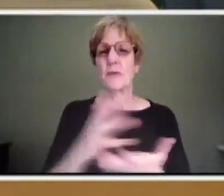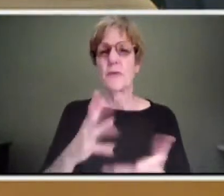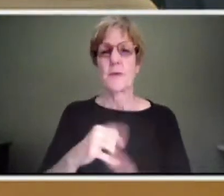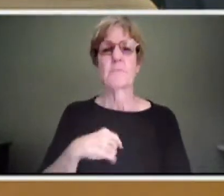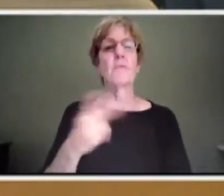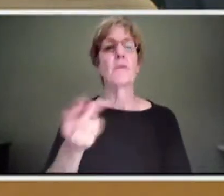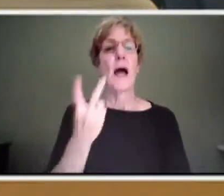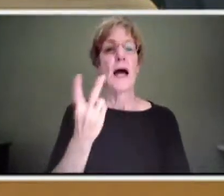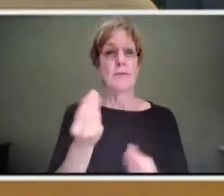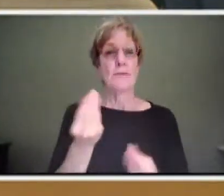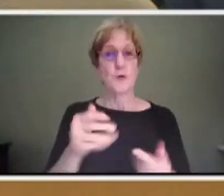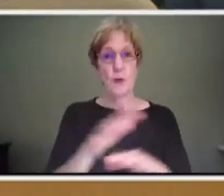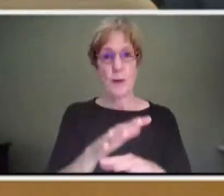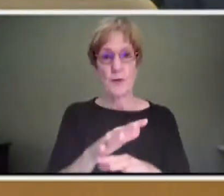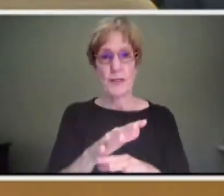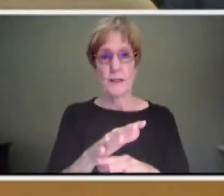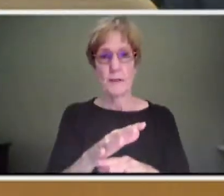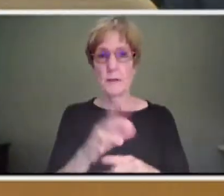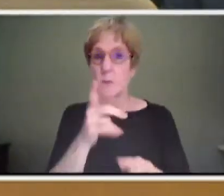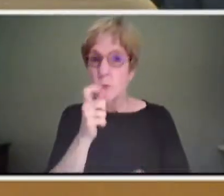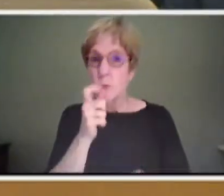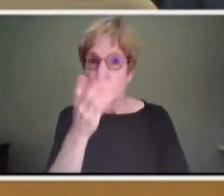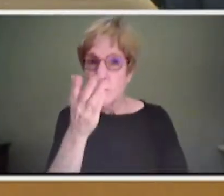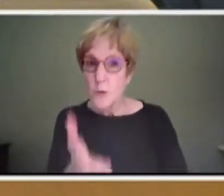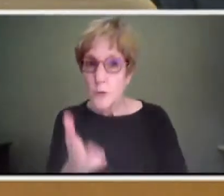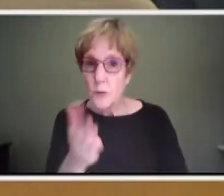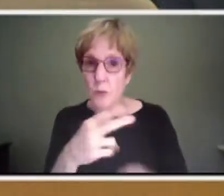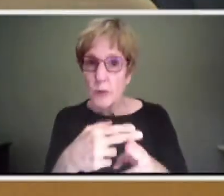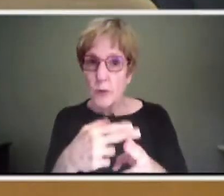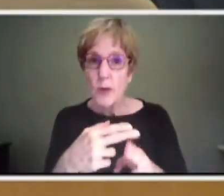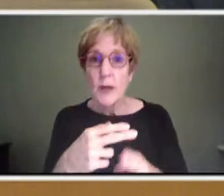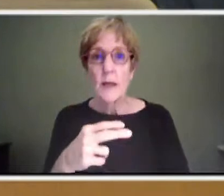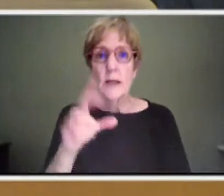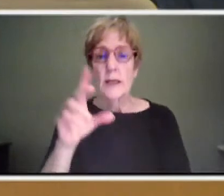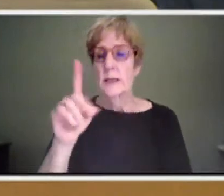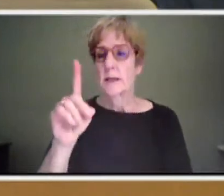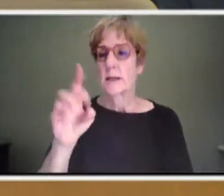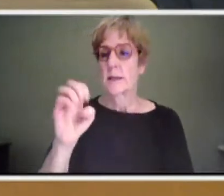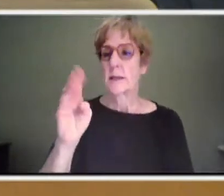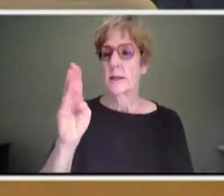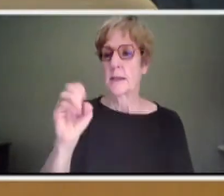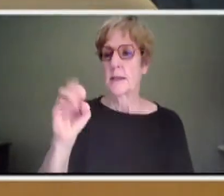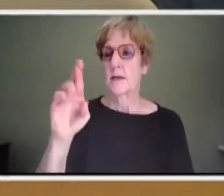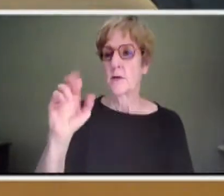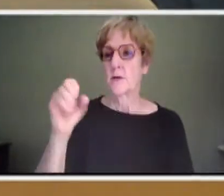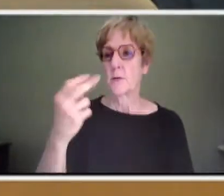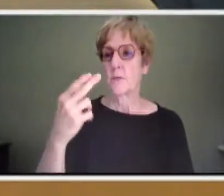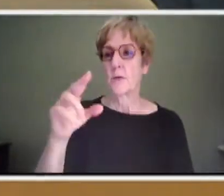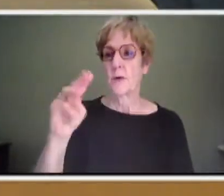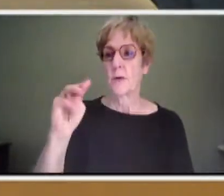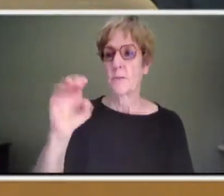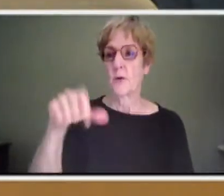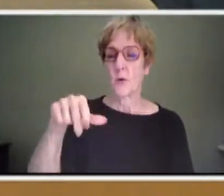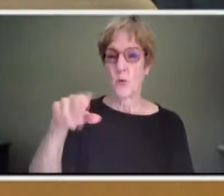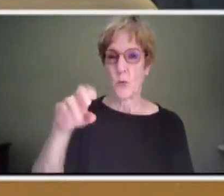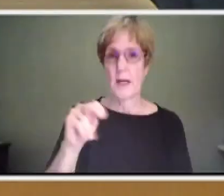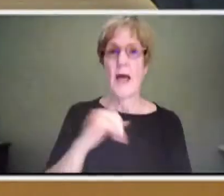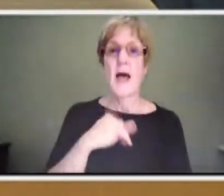properties. Can you just and- identify yourself, please? Amber McQueen. I have 2 properties abutting this